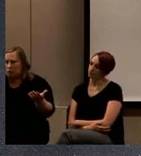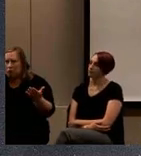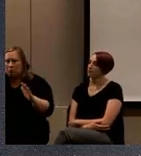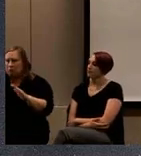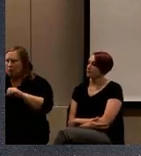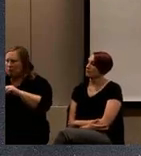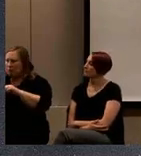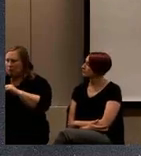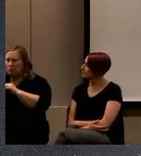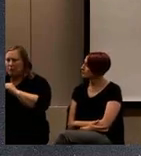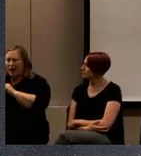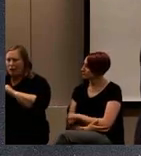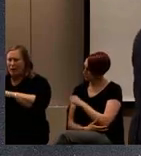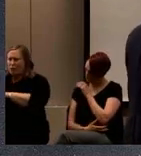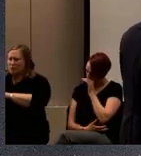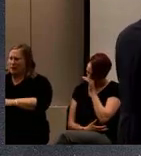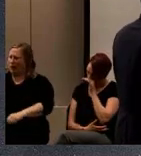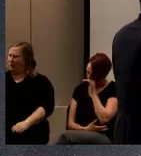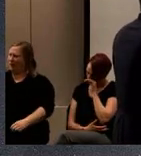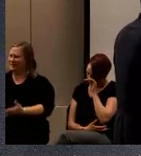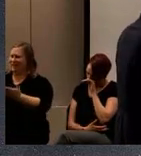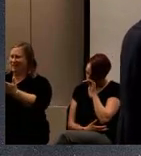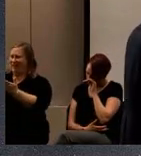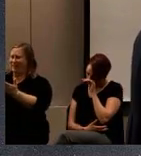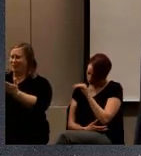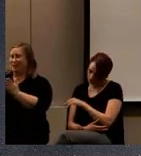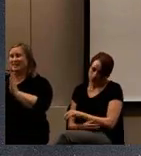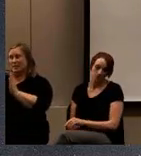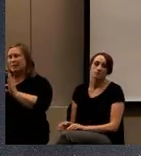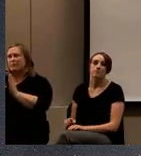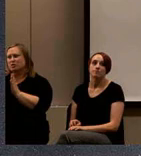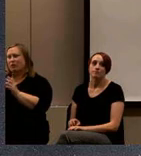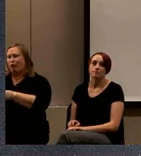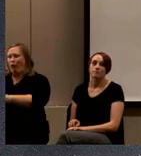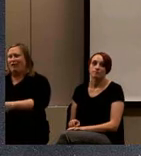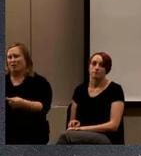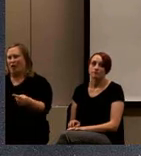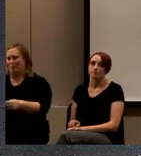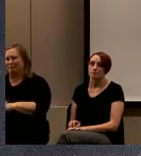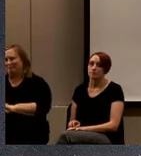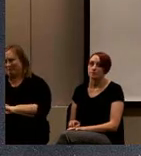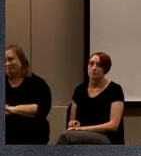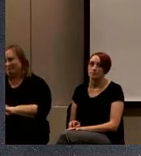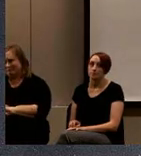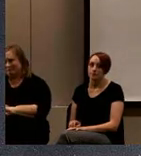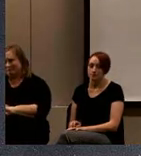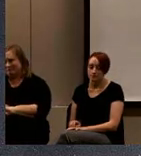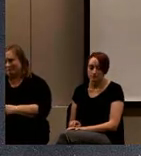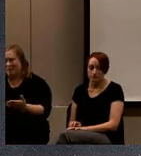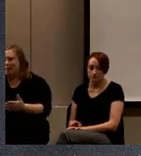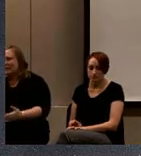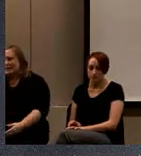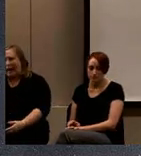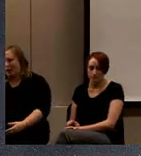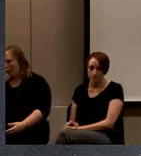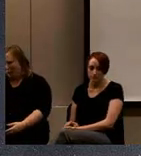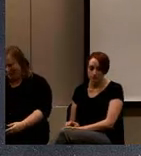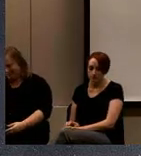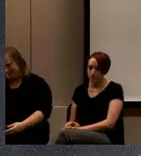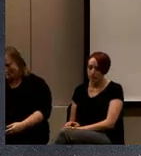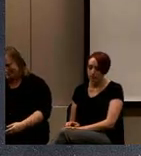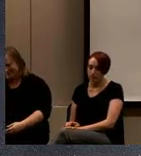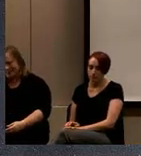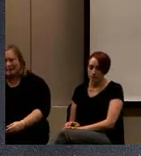technology, then it's sometimes can do more harm than good, or at least not as much good as it should or could be